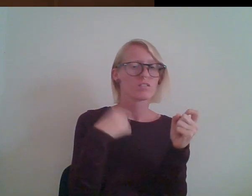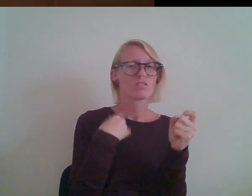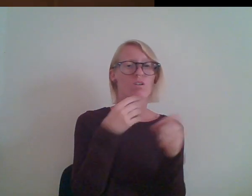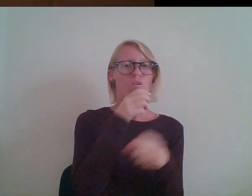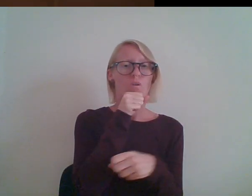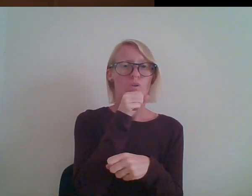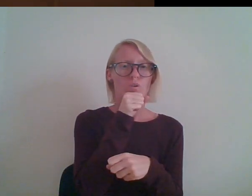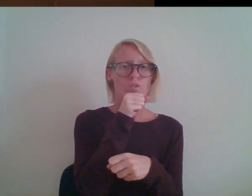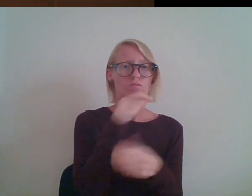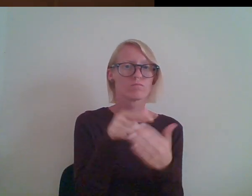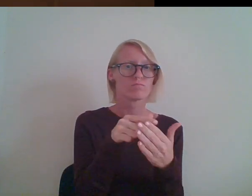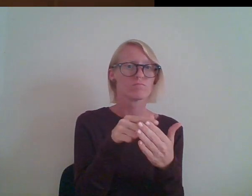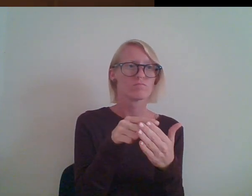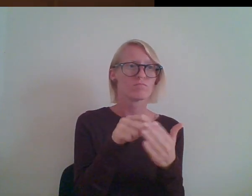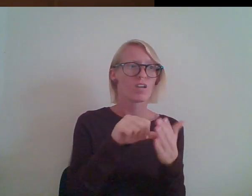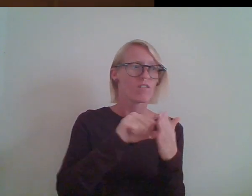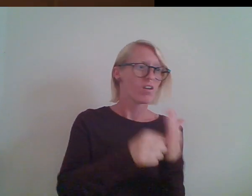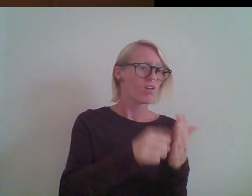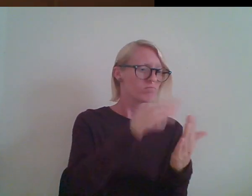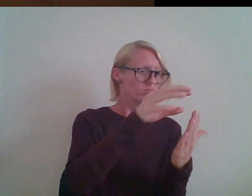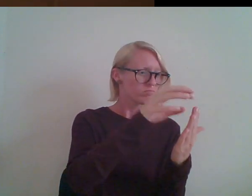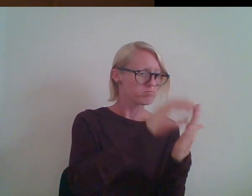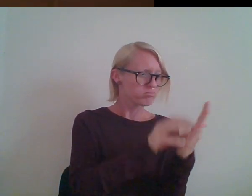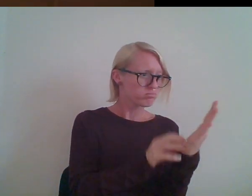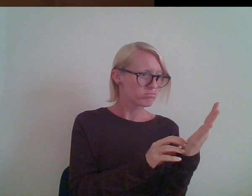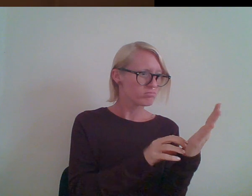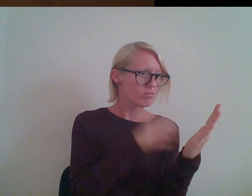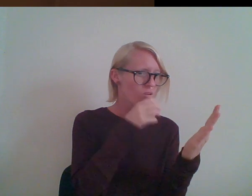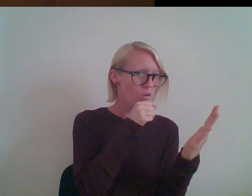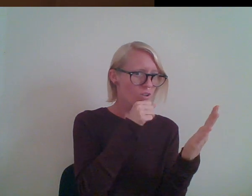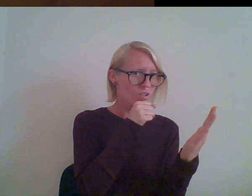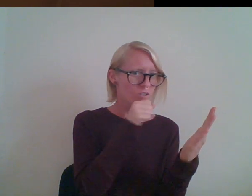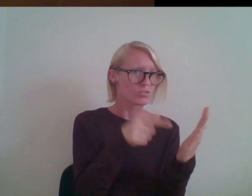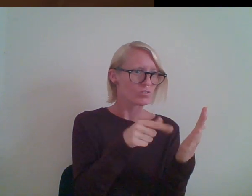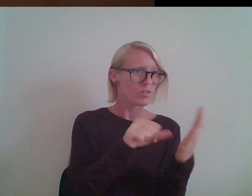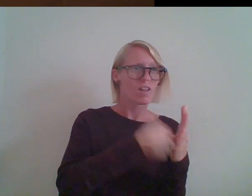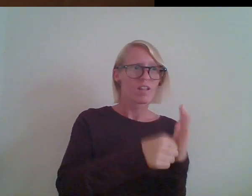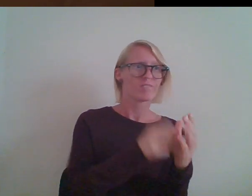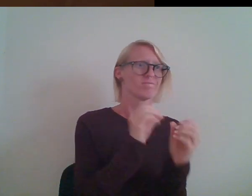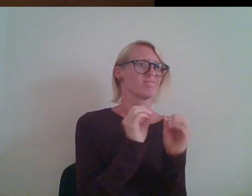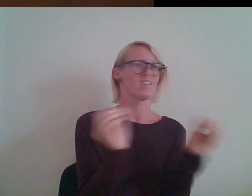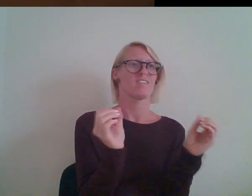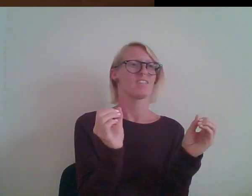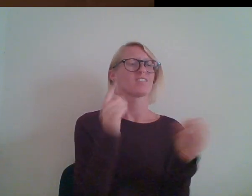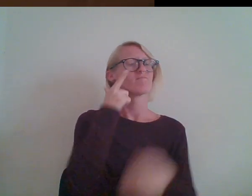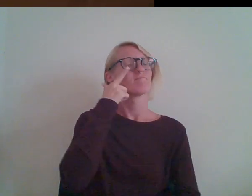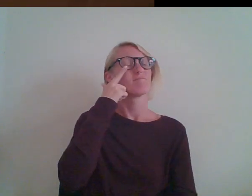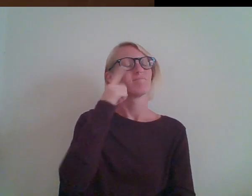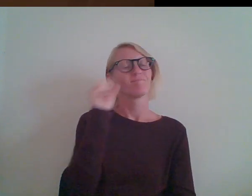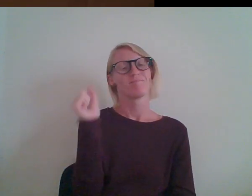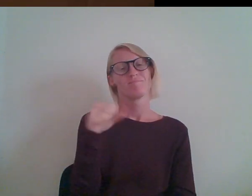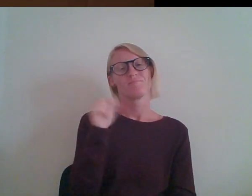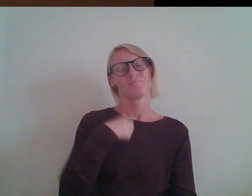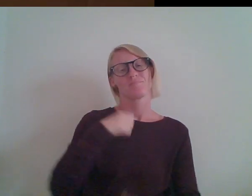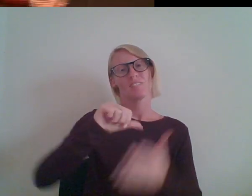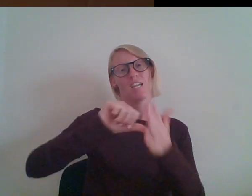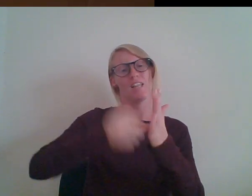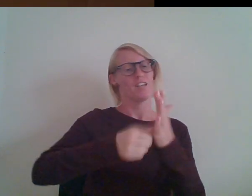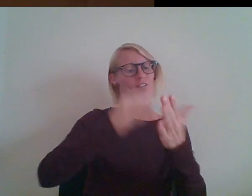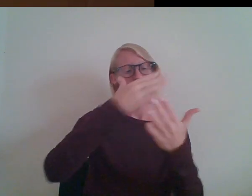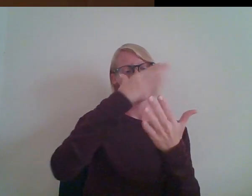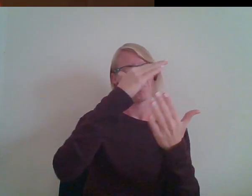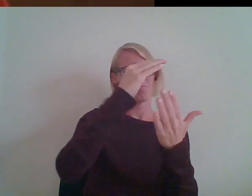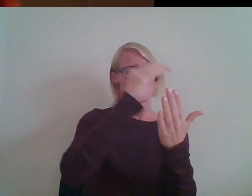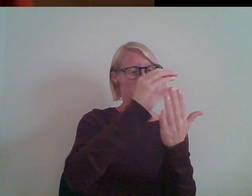page solid orange, you've actually highlighted nothing. Yeah, by highlighting everything, you've